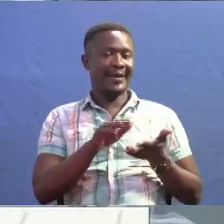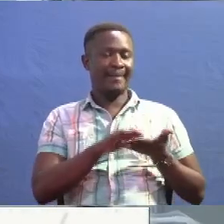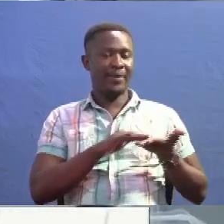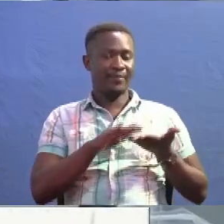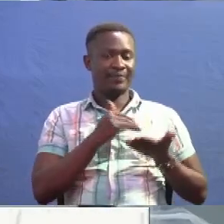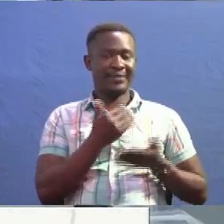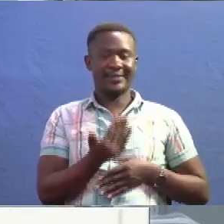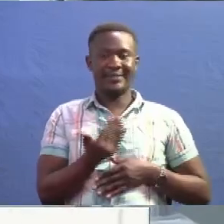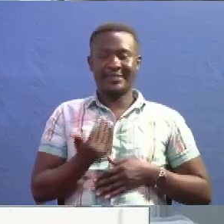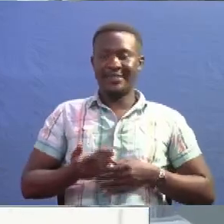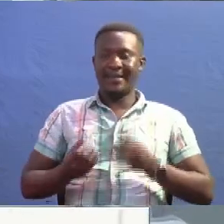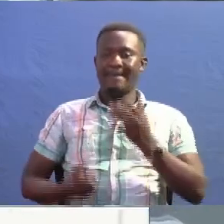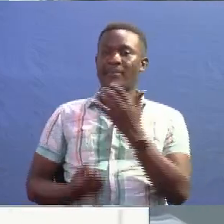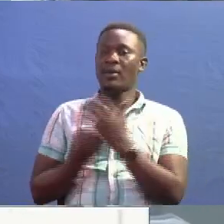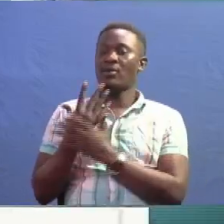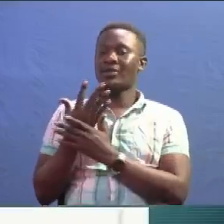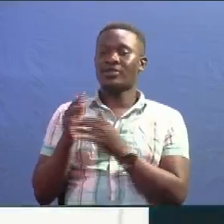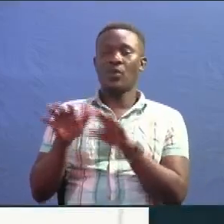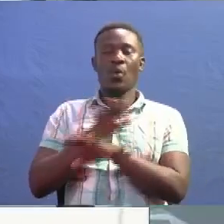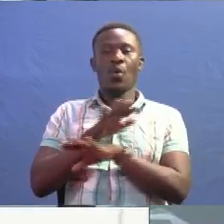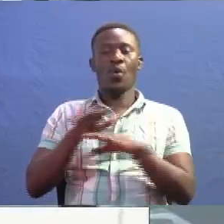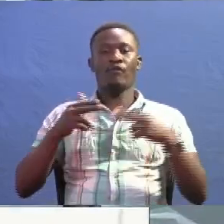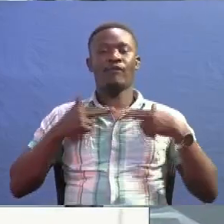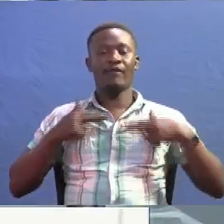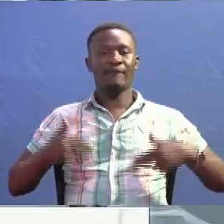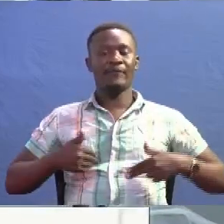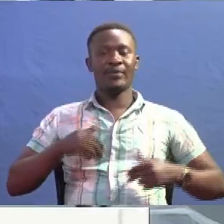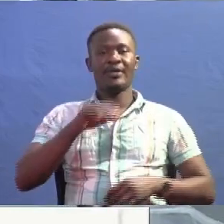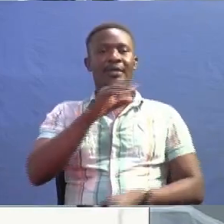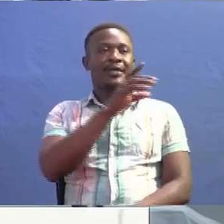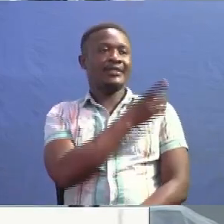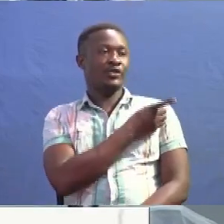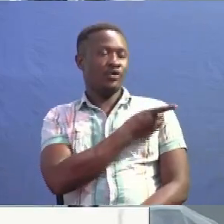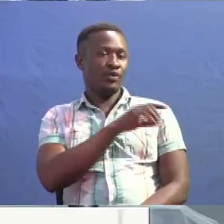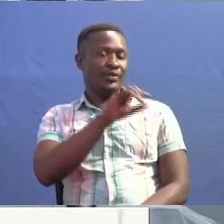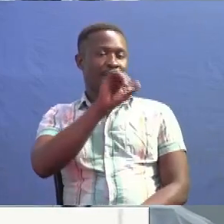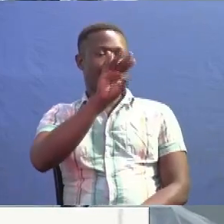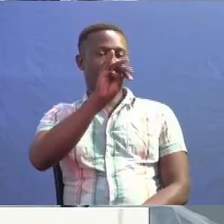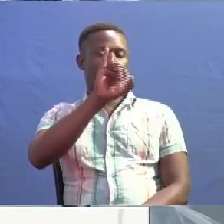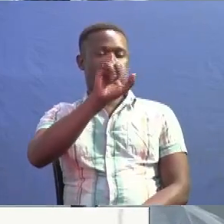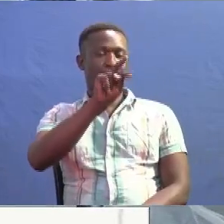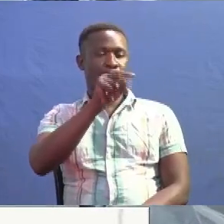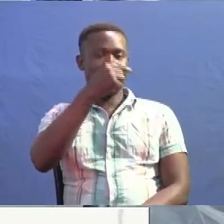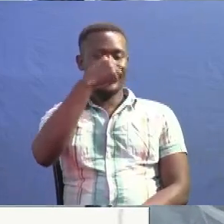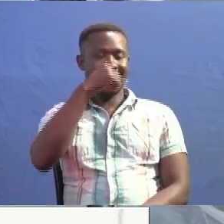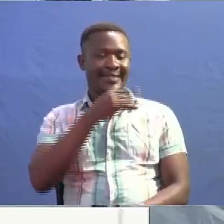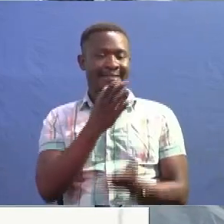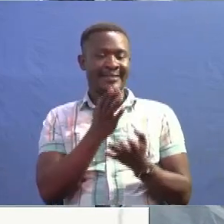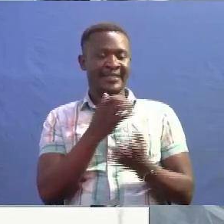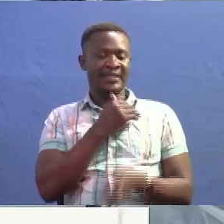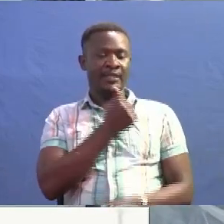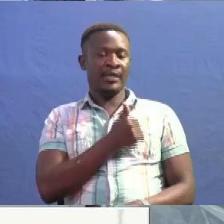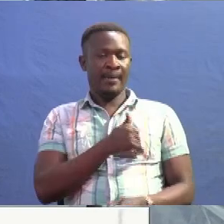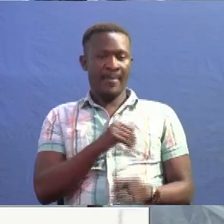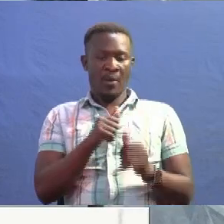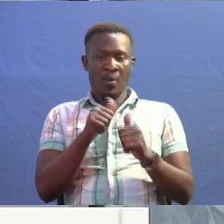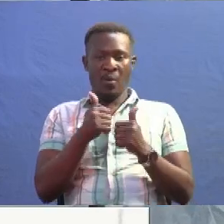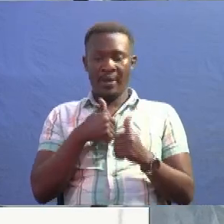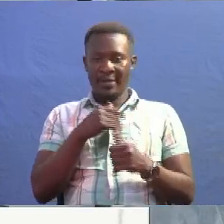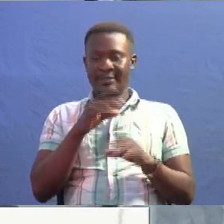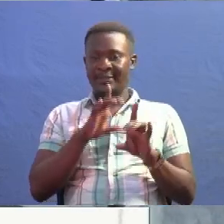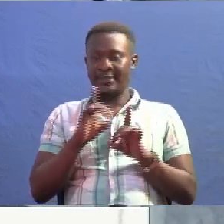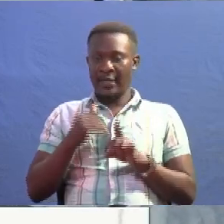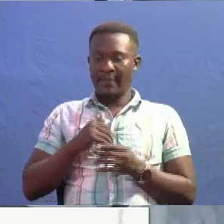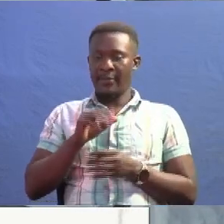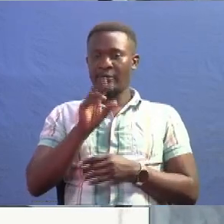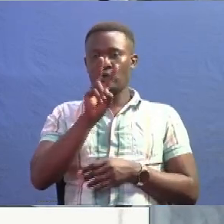child's growth and overall health. According to Dr. Michael Kezegule, cleft lip surgeries can be safely performed between 3 to